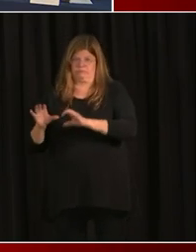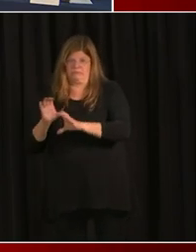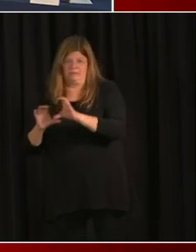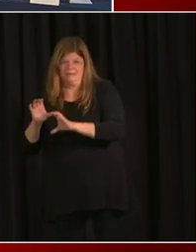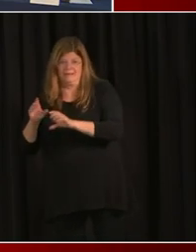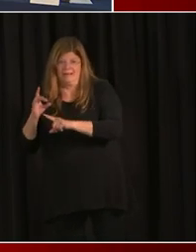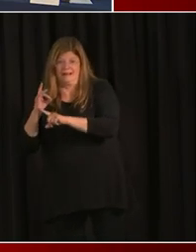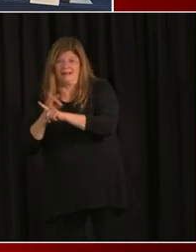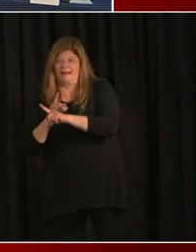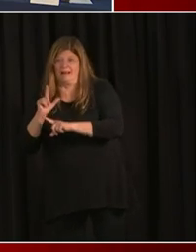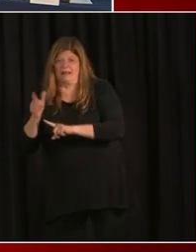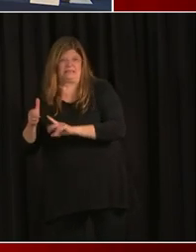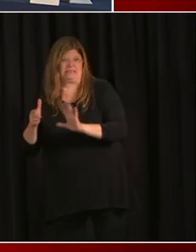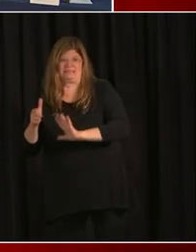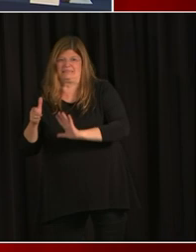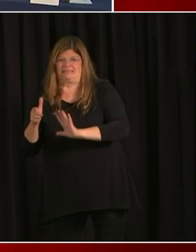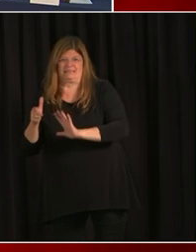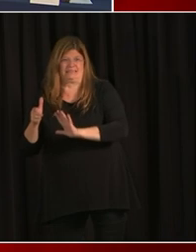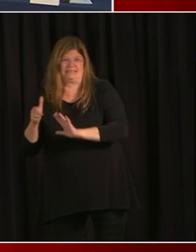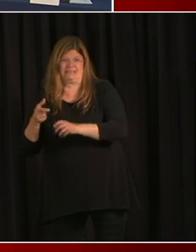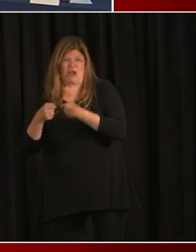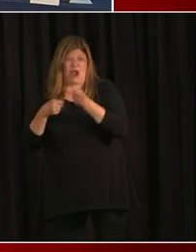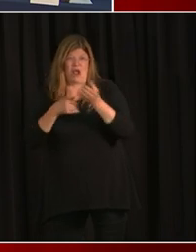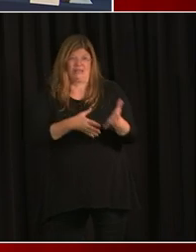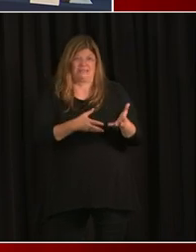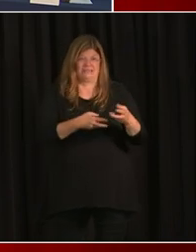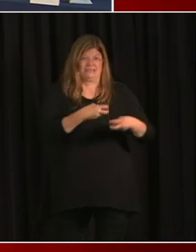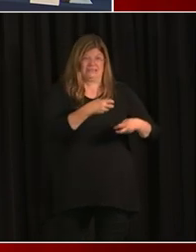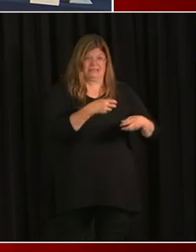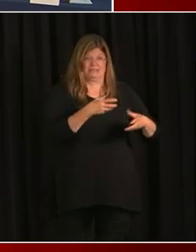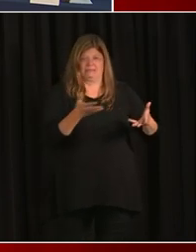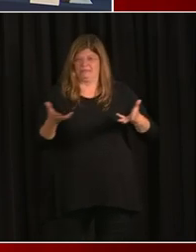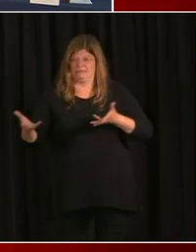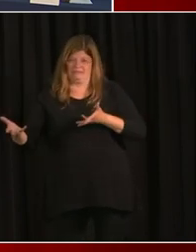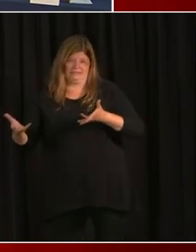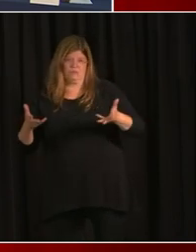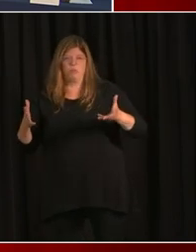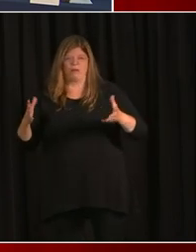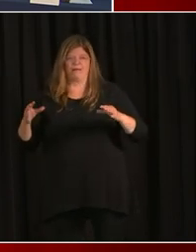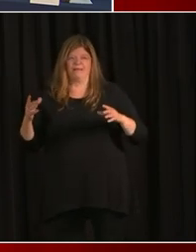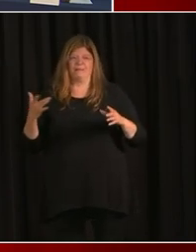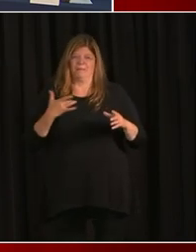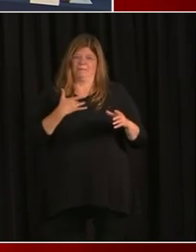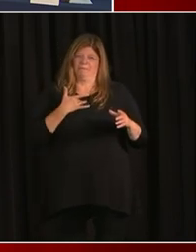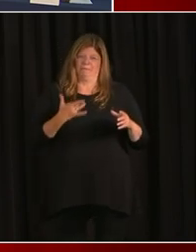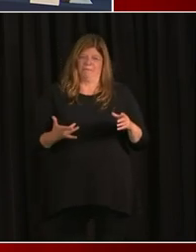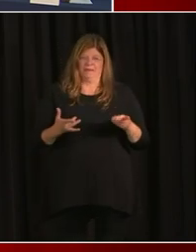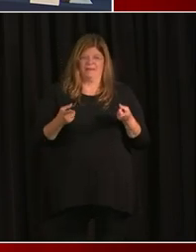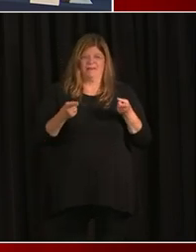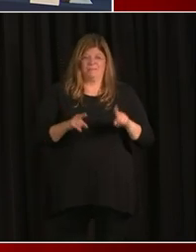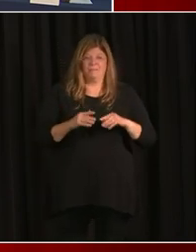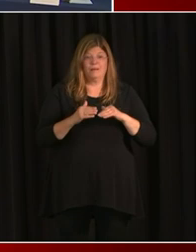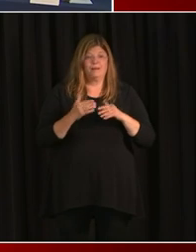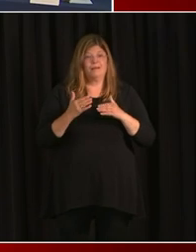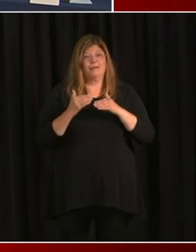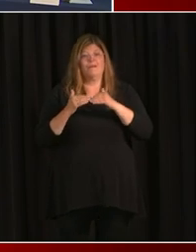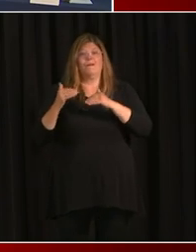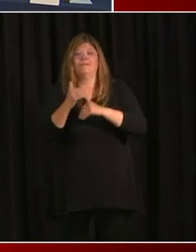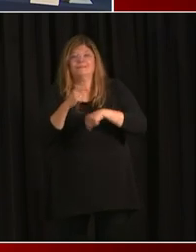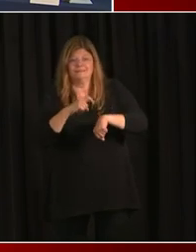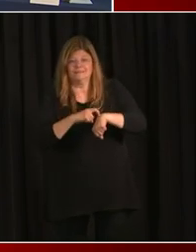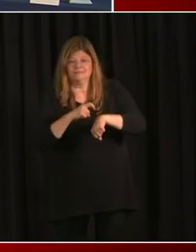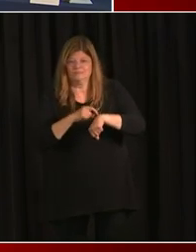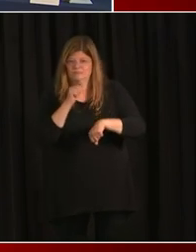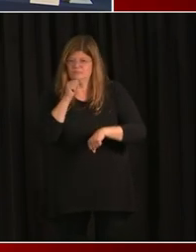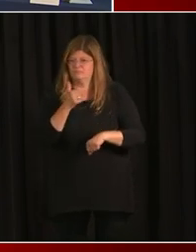from now that it just caused an increase someplace else, i.e. overtime, it's just not sound